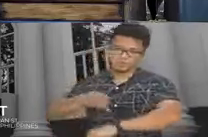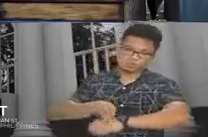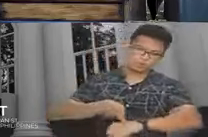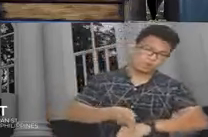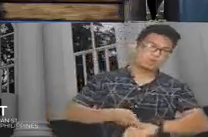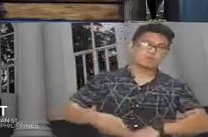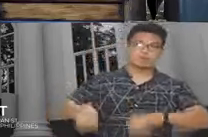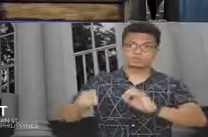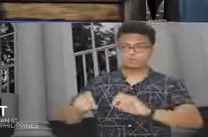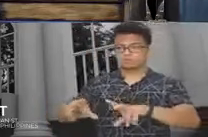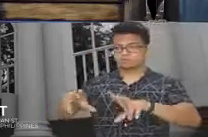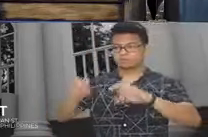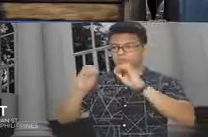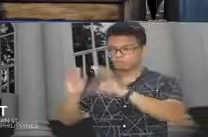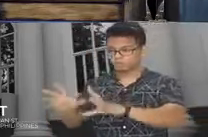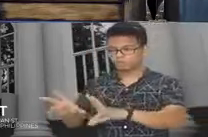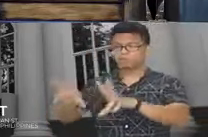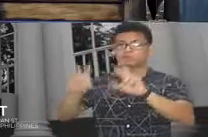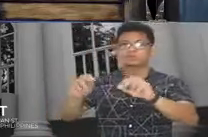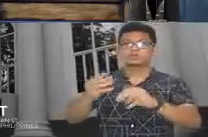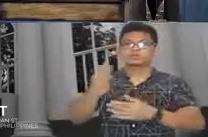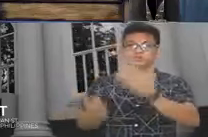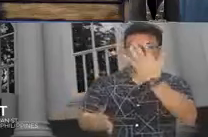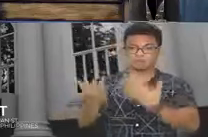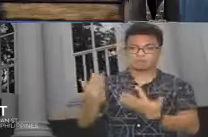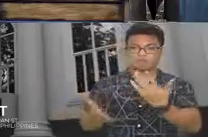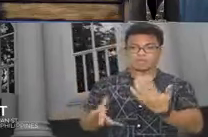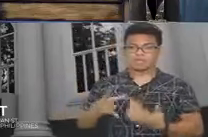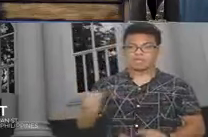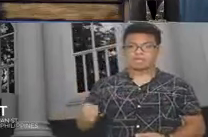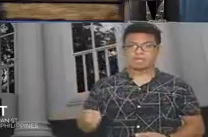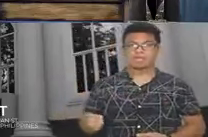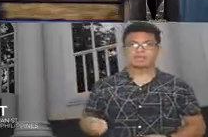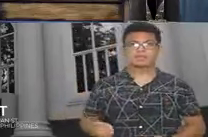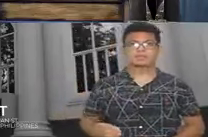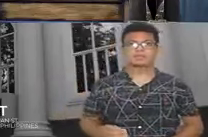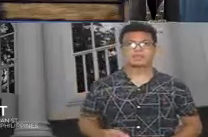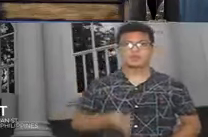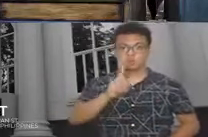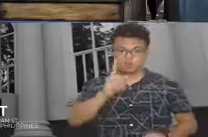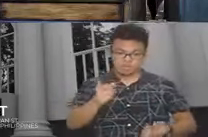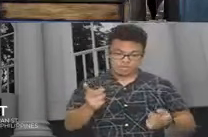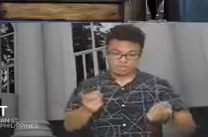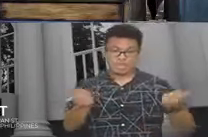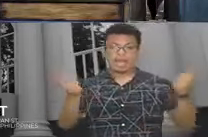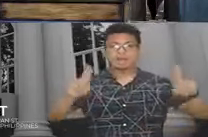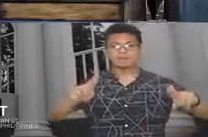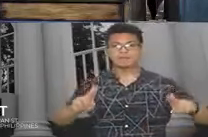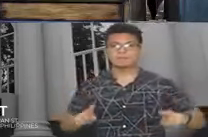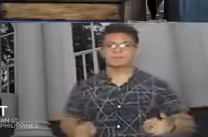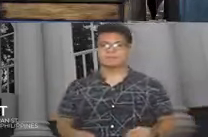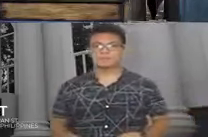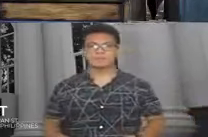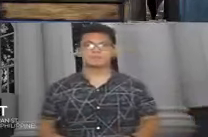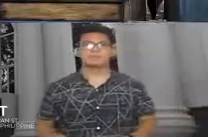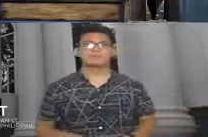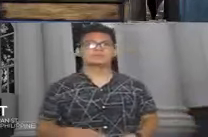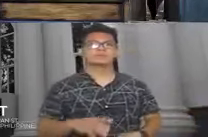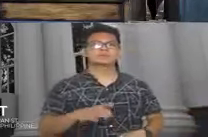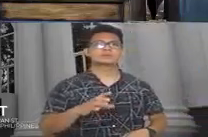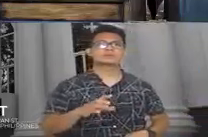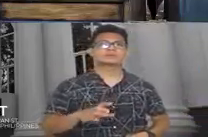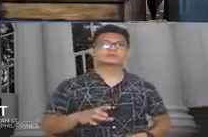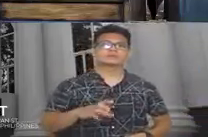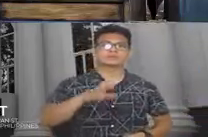wood. Put no fire under it. I will dress the other bullock and lay it on the wood. Verse